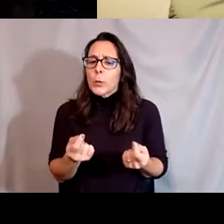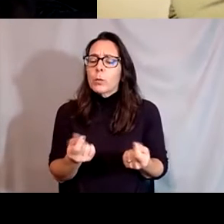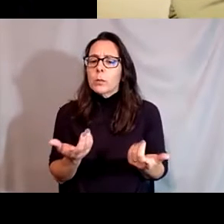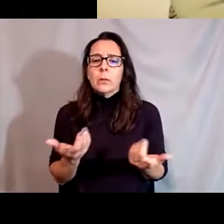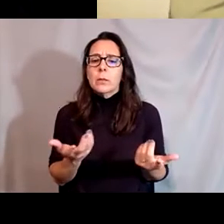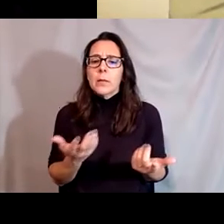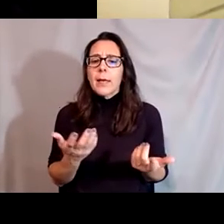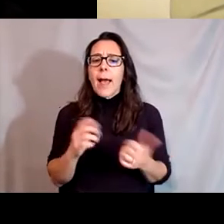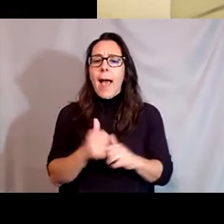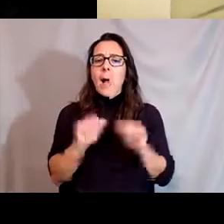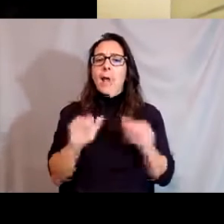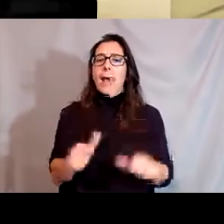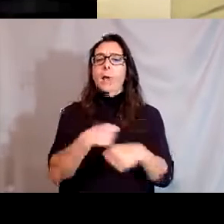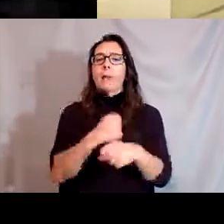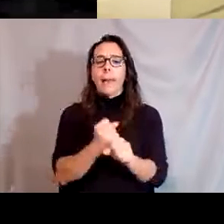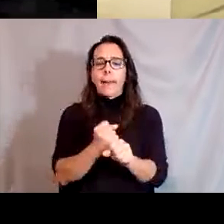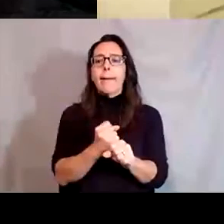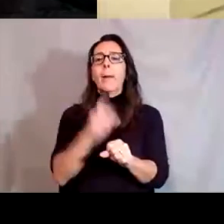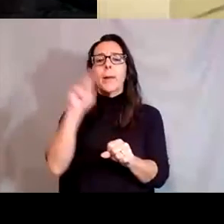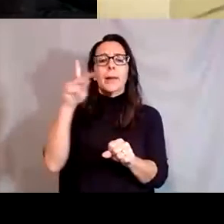volunteering more accessible?